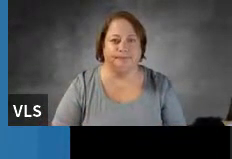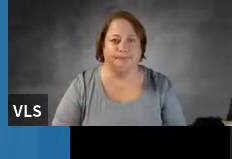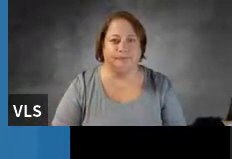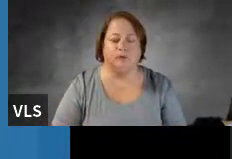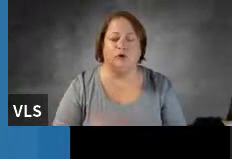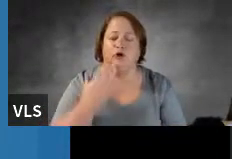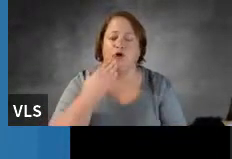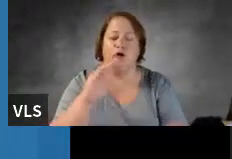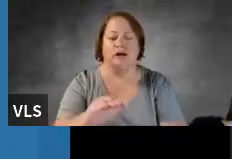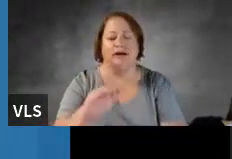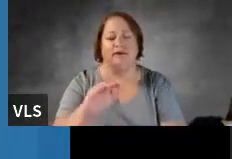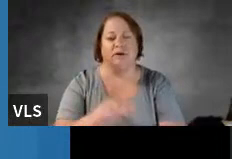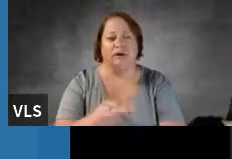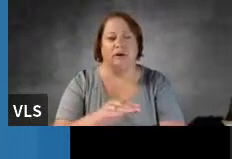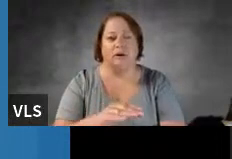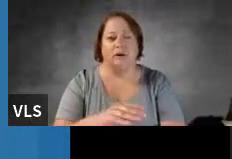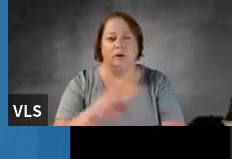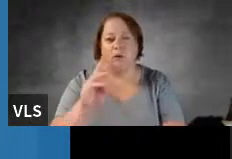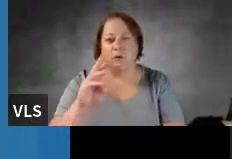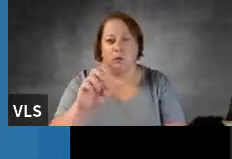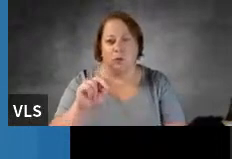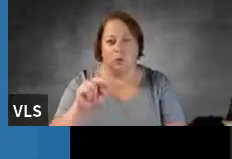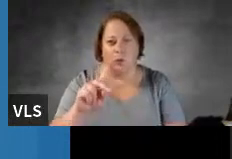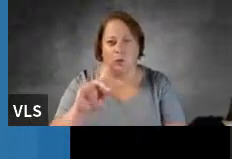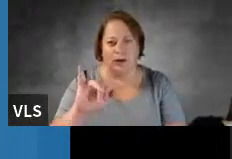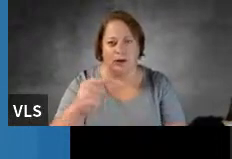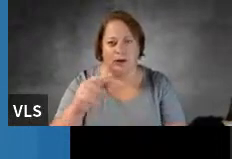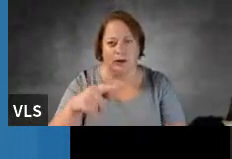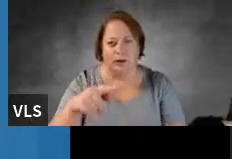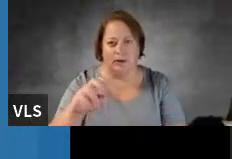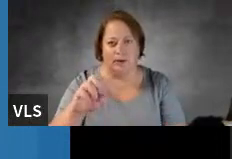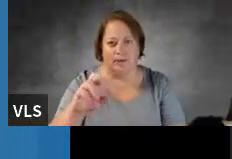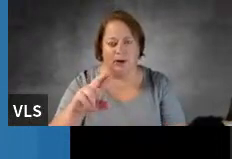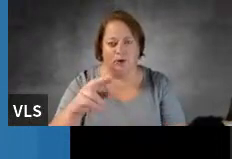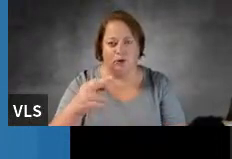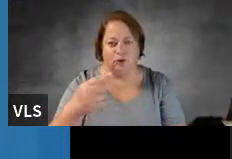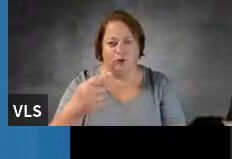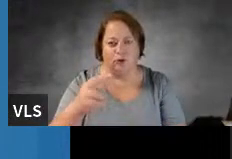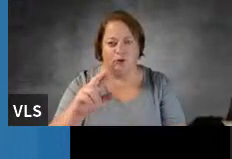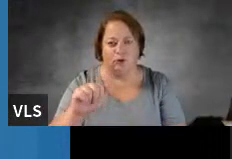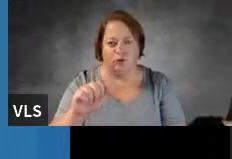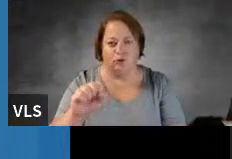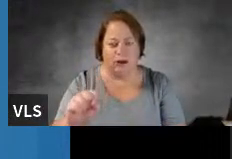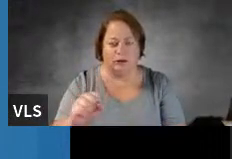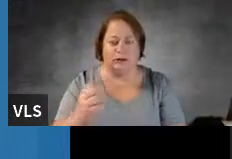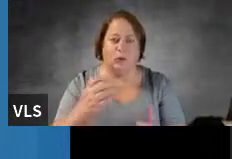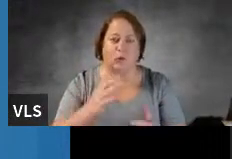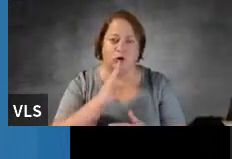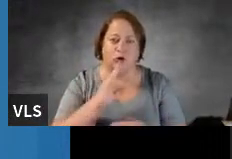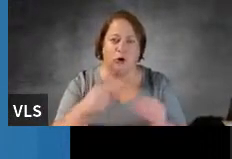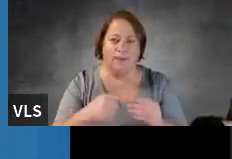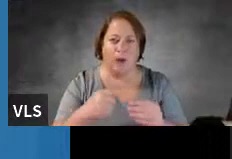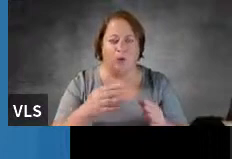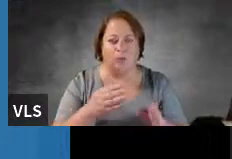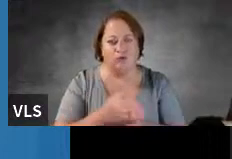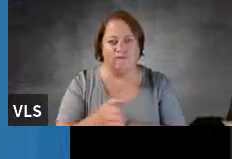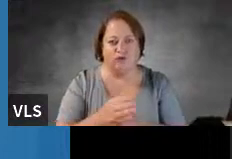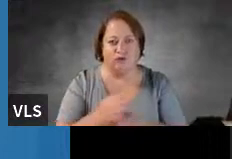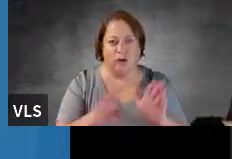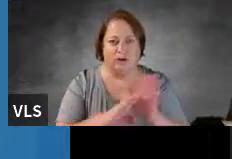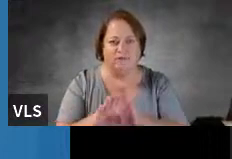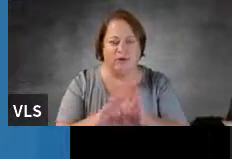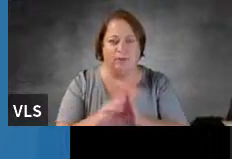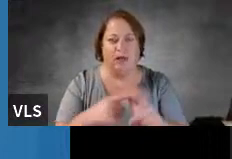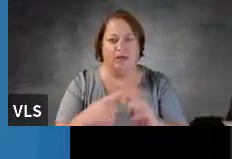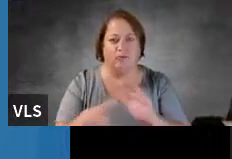Good evening, Governing Council. Wendy Pendergrass, Chief Academic Officer. I would like to talk to you this evening about some professional development and then take you on a